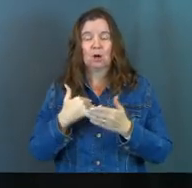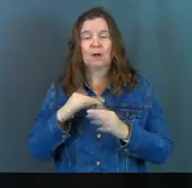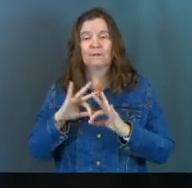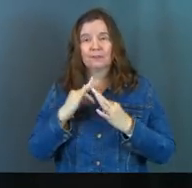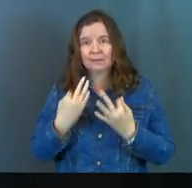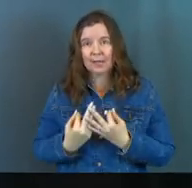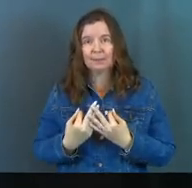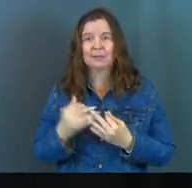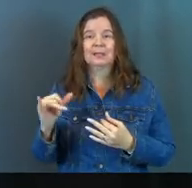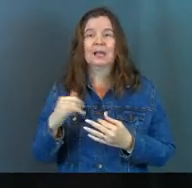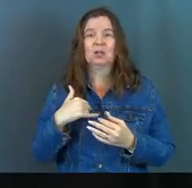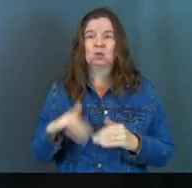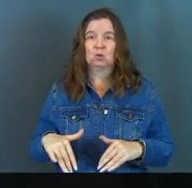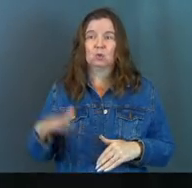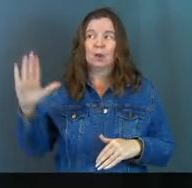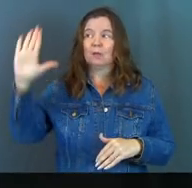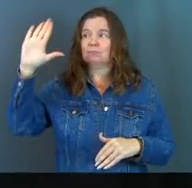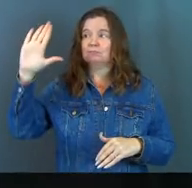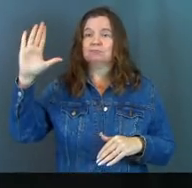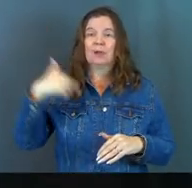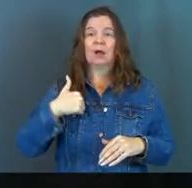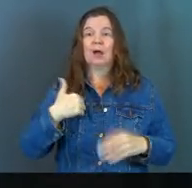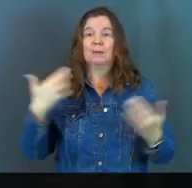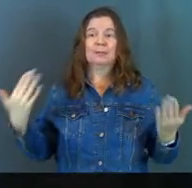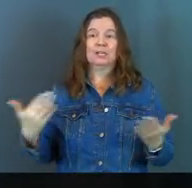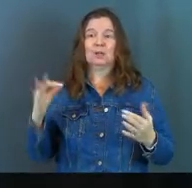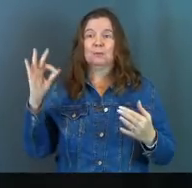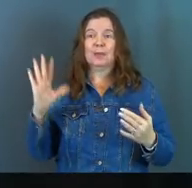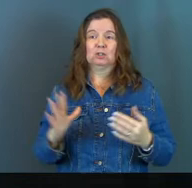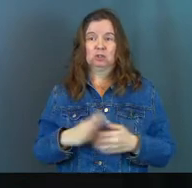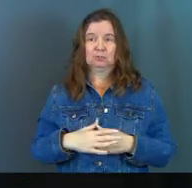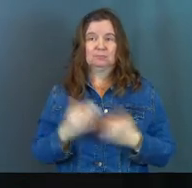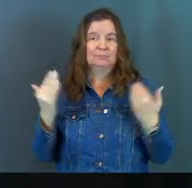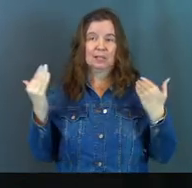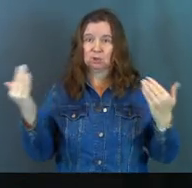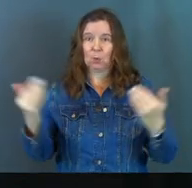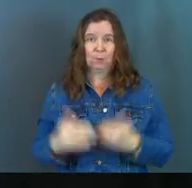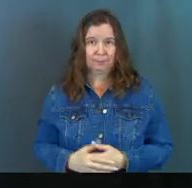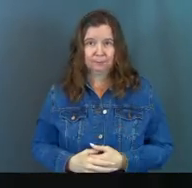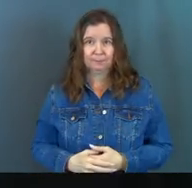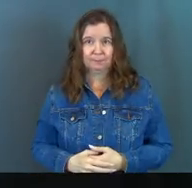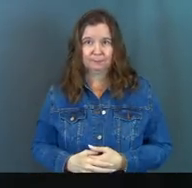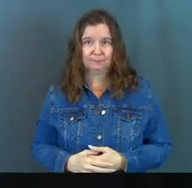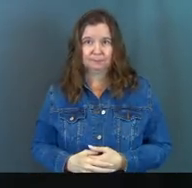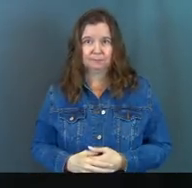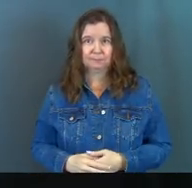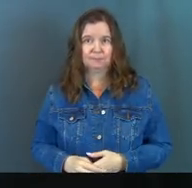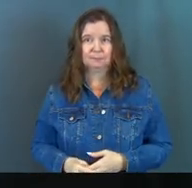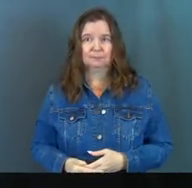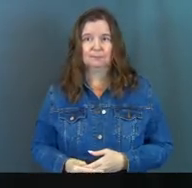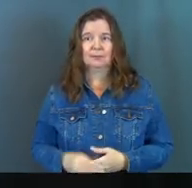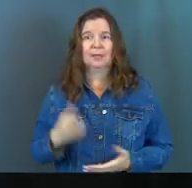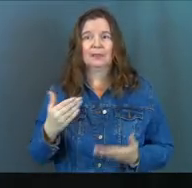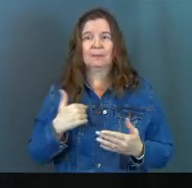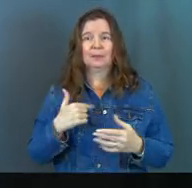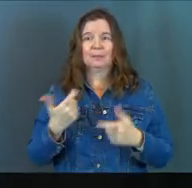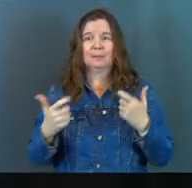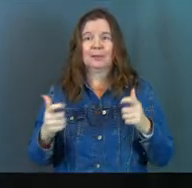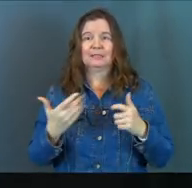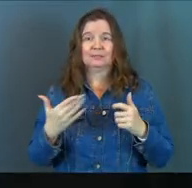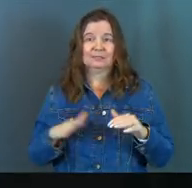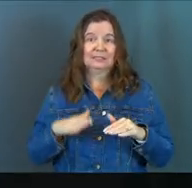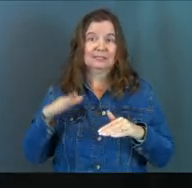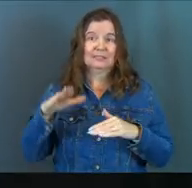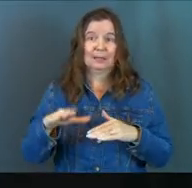of the family. It's like you raising your hand and saying, I'm here, Pastor. Let's go. And that might be a massive step for